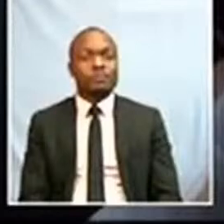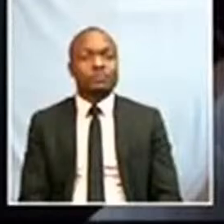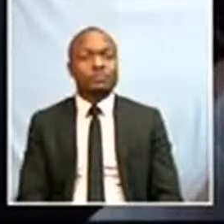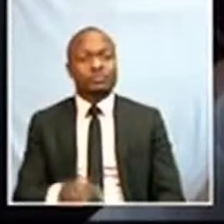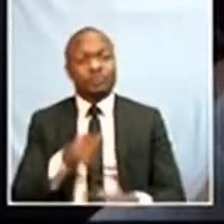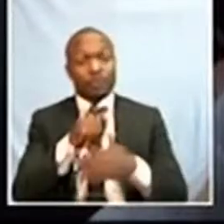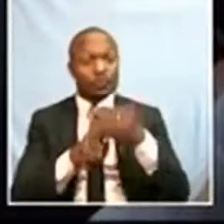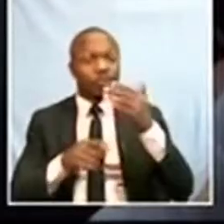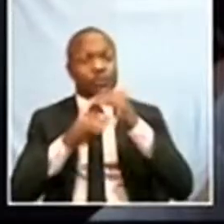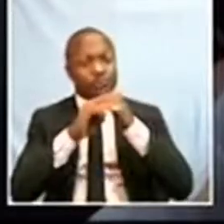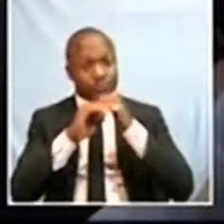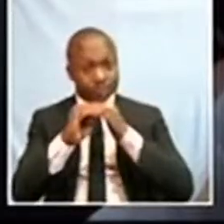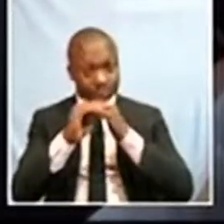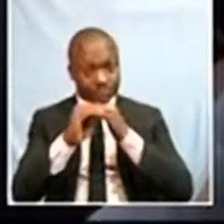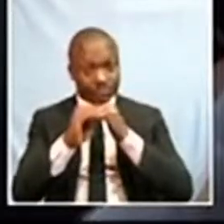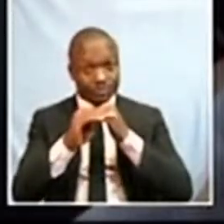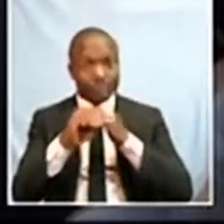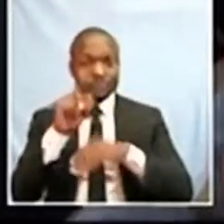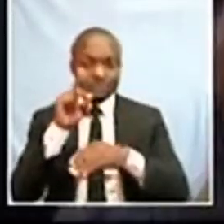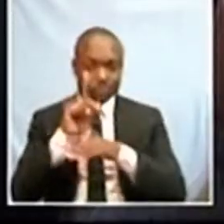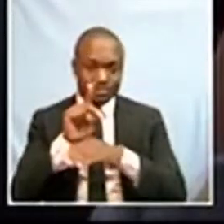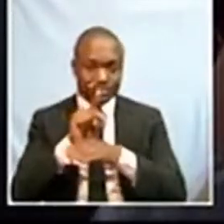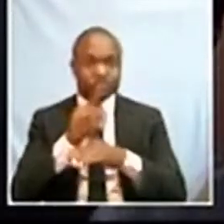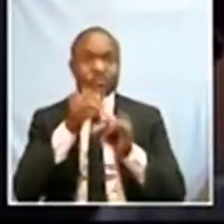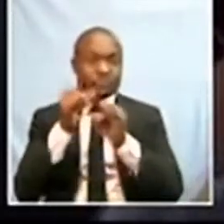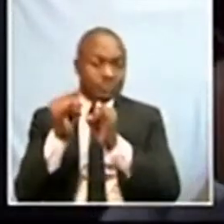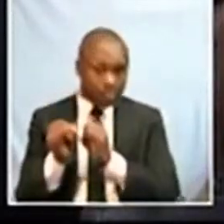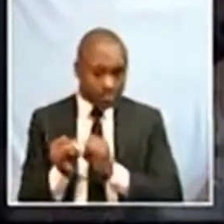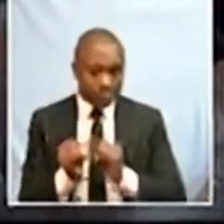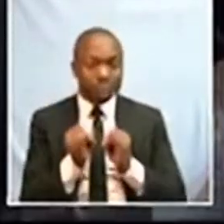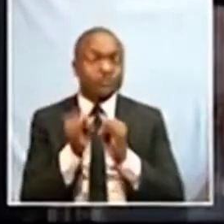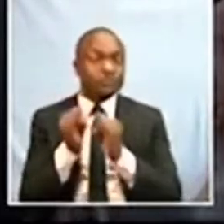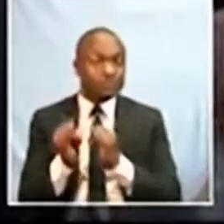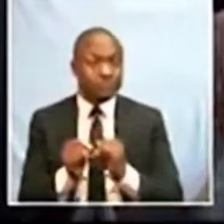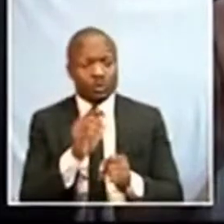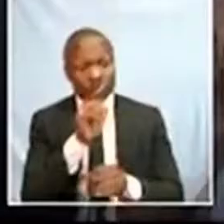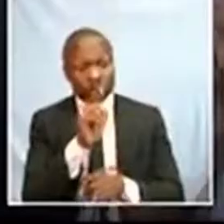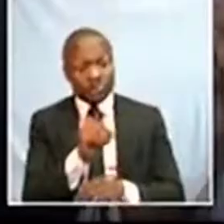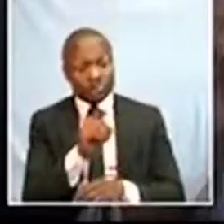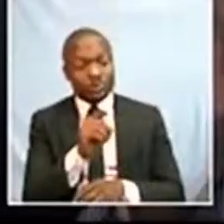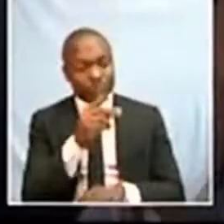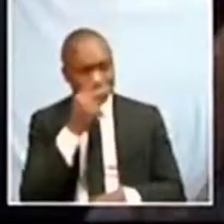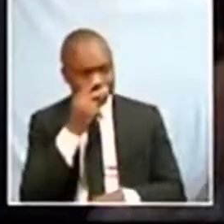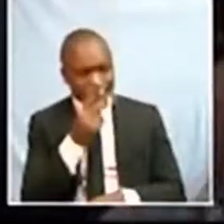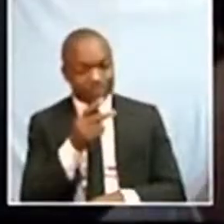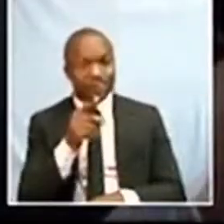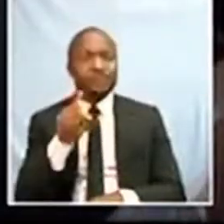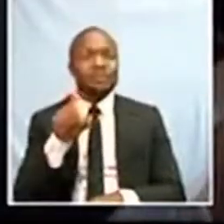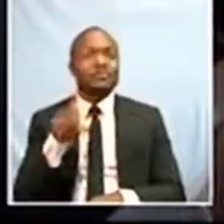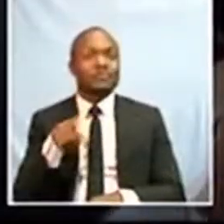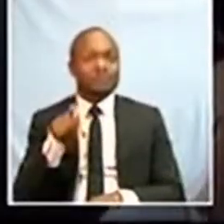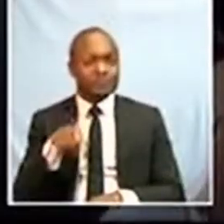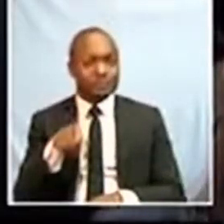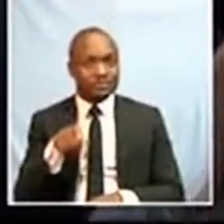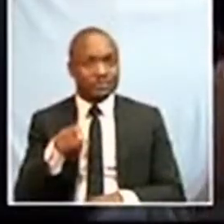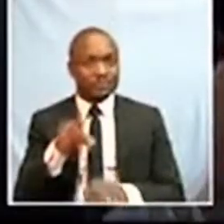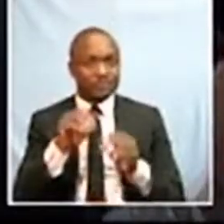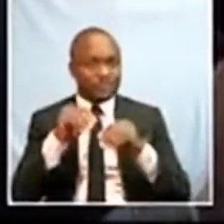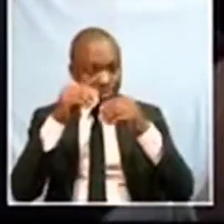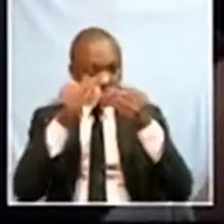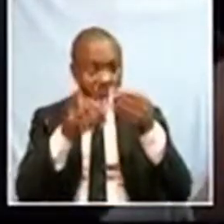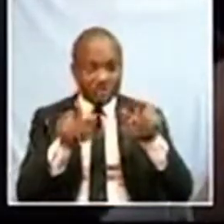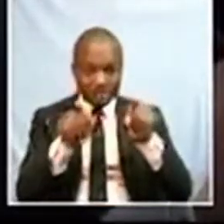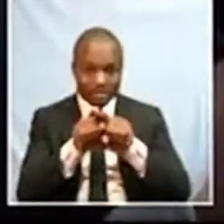what stage of project implementation did you realize that you need to award the